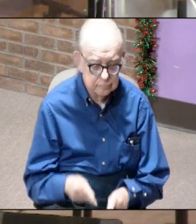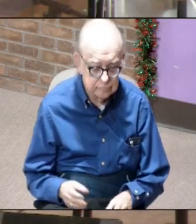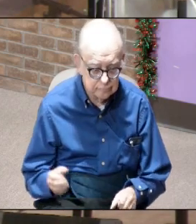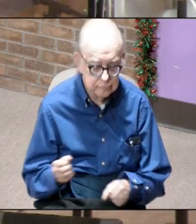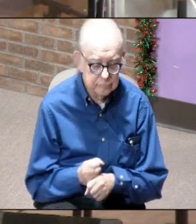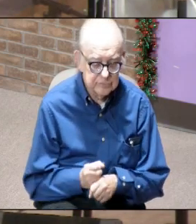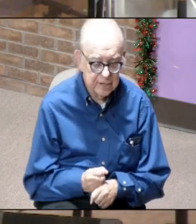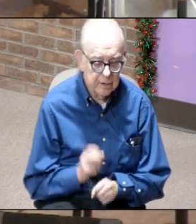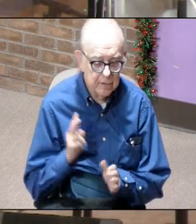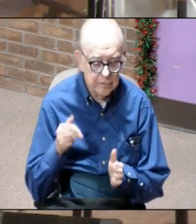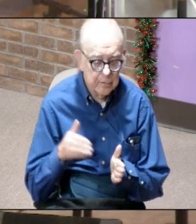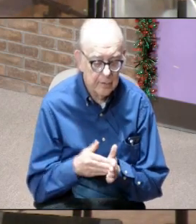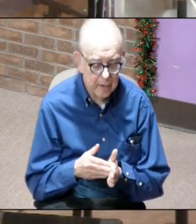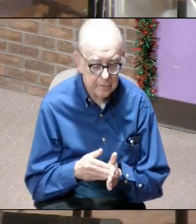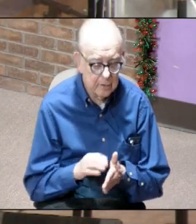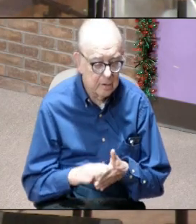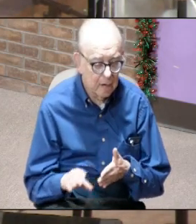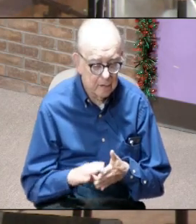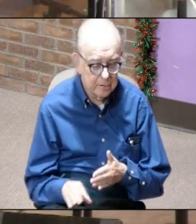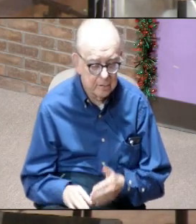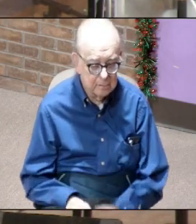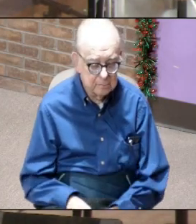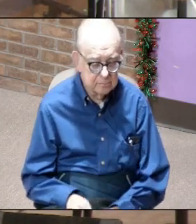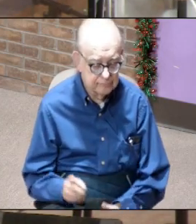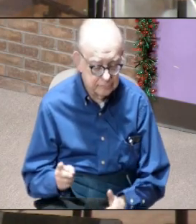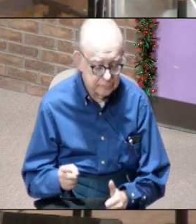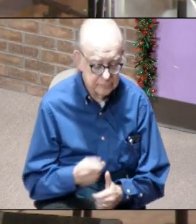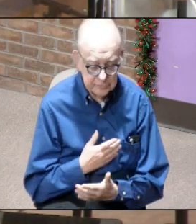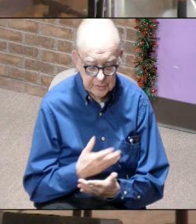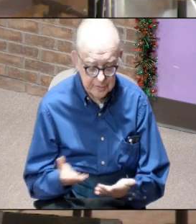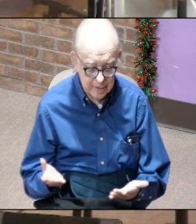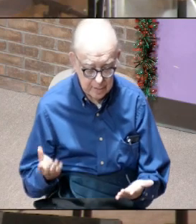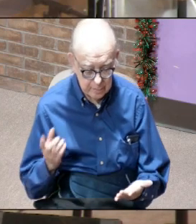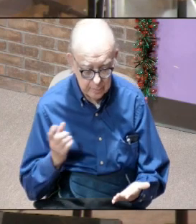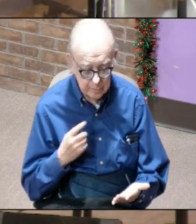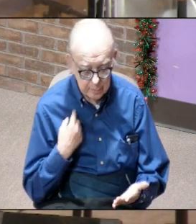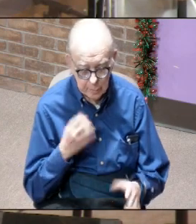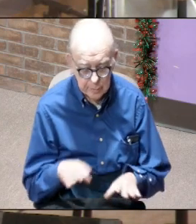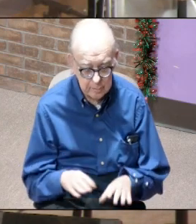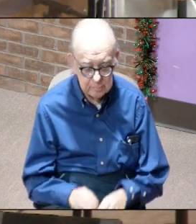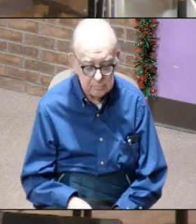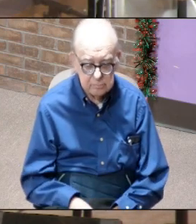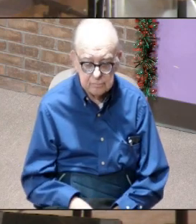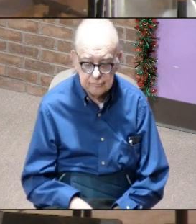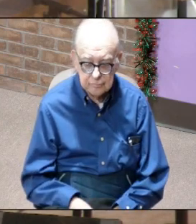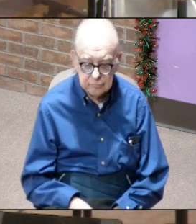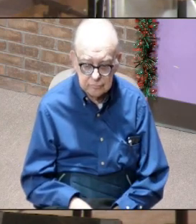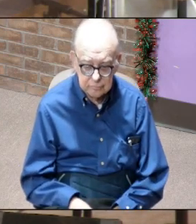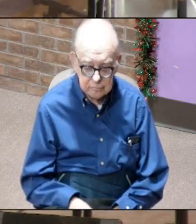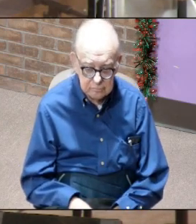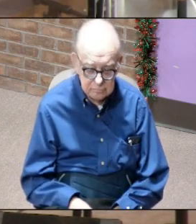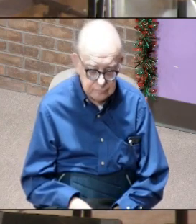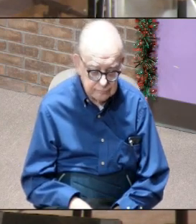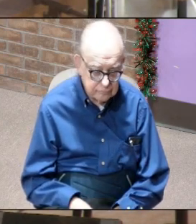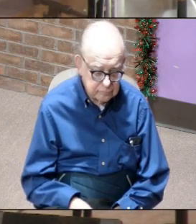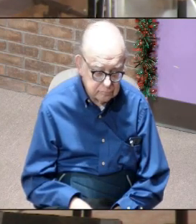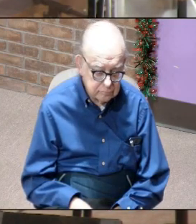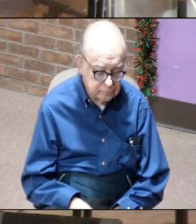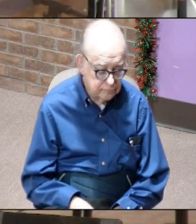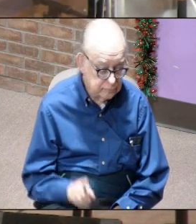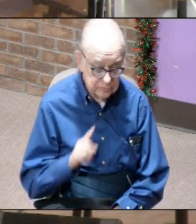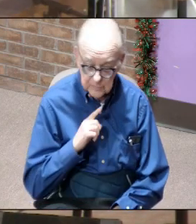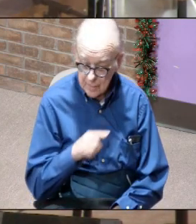their $2,000. Very first number 1 bill that we're going to do.